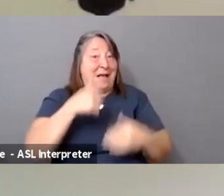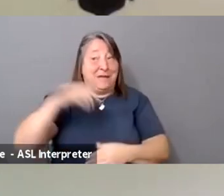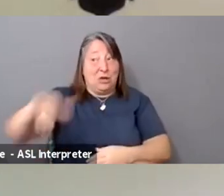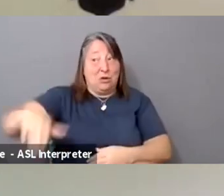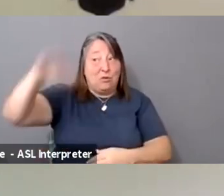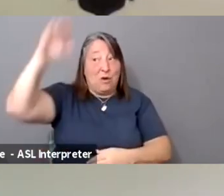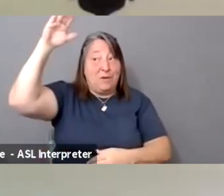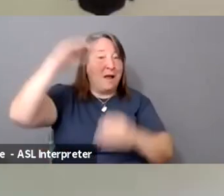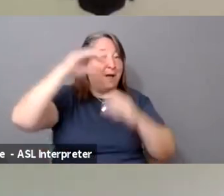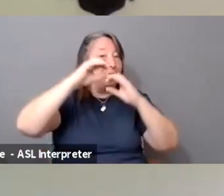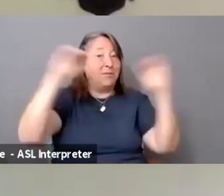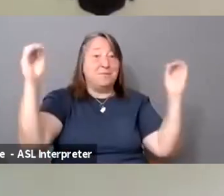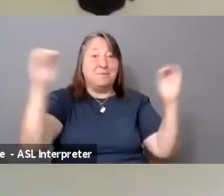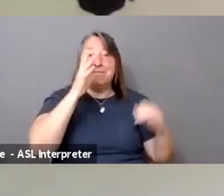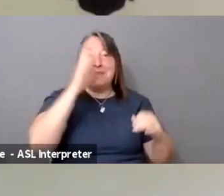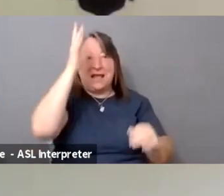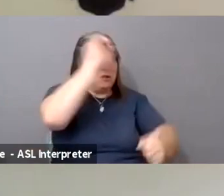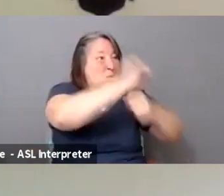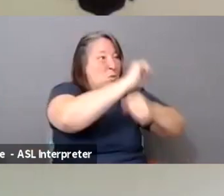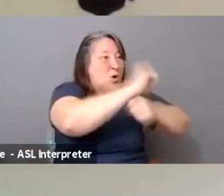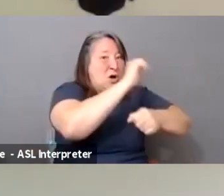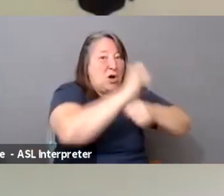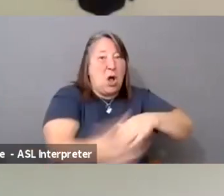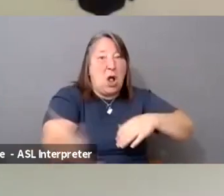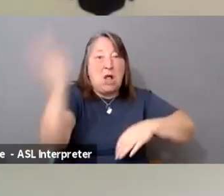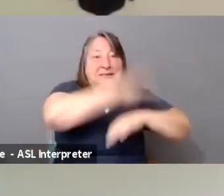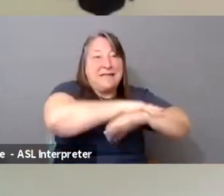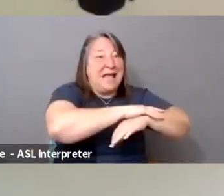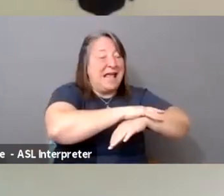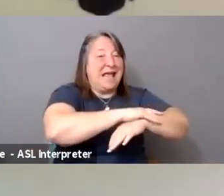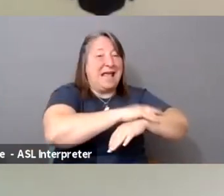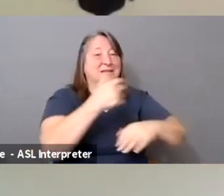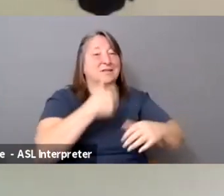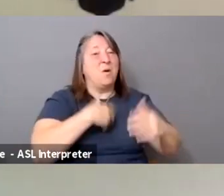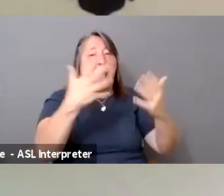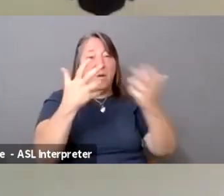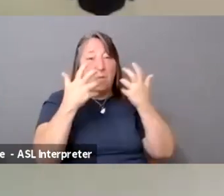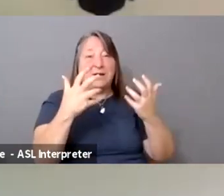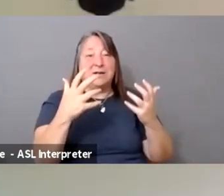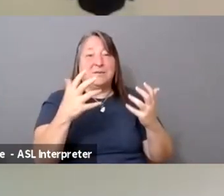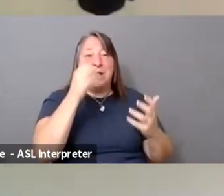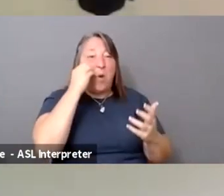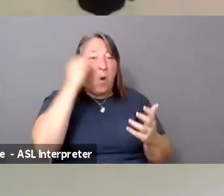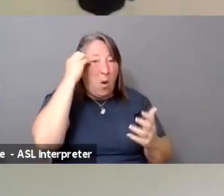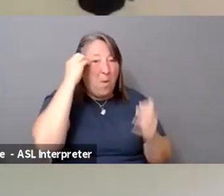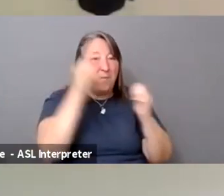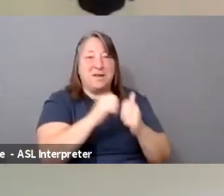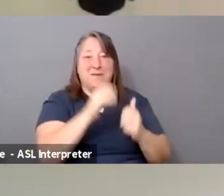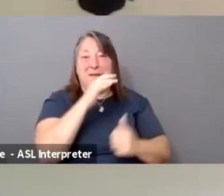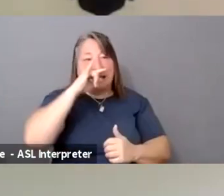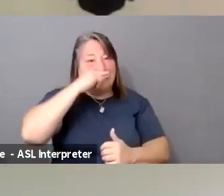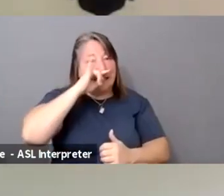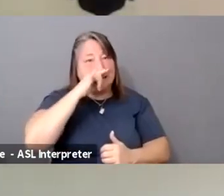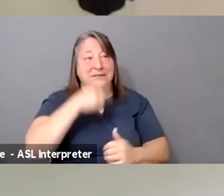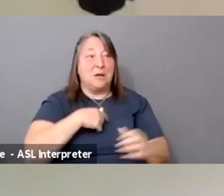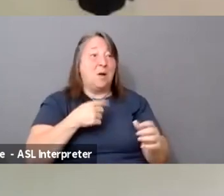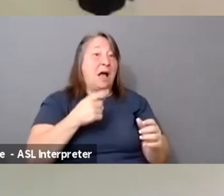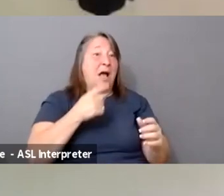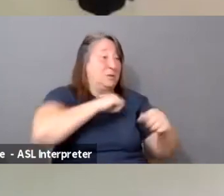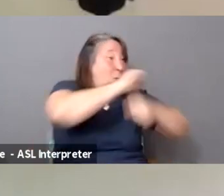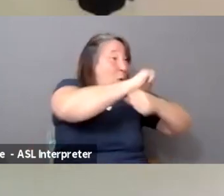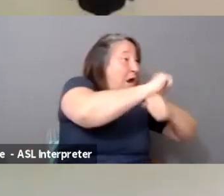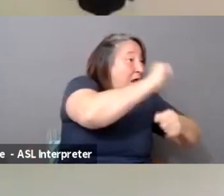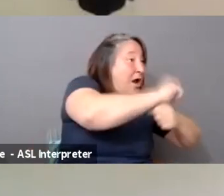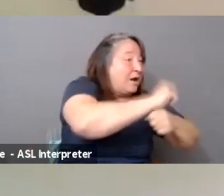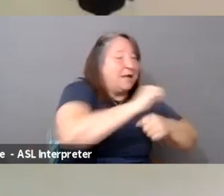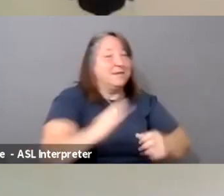So I wanted a totally different life for my kids. So I was in and out of the business. You know, it would just depend on